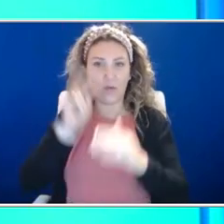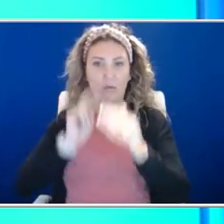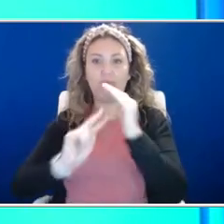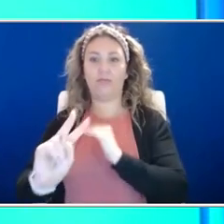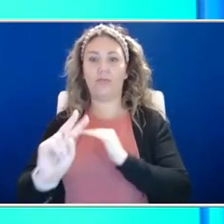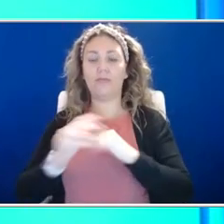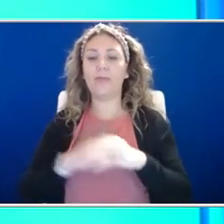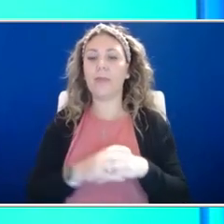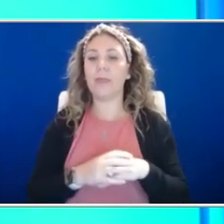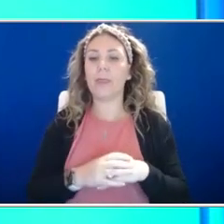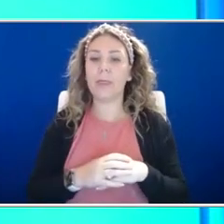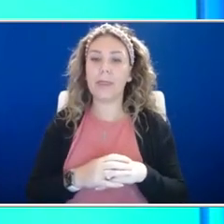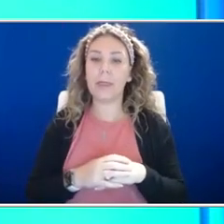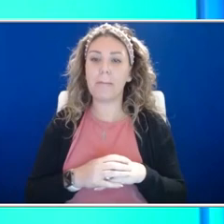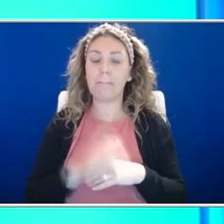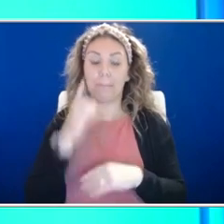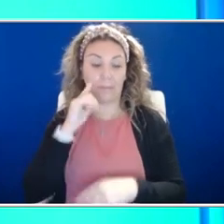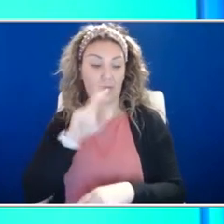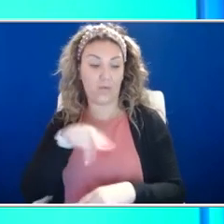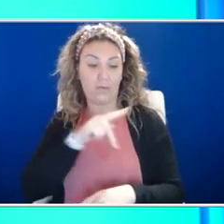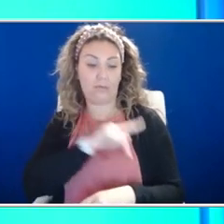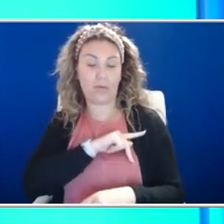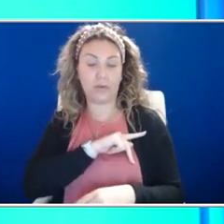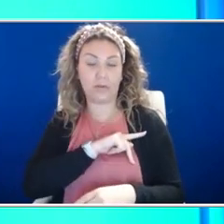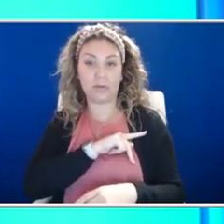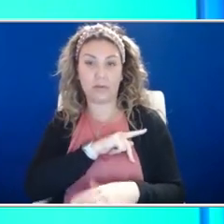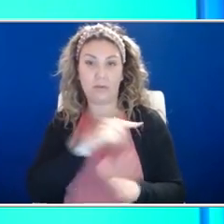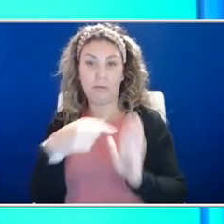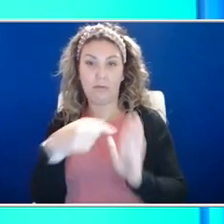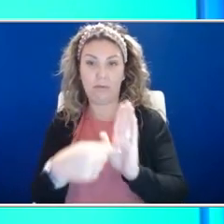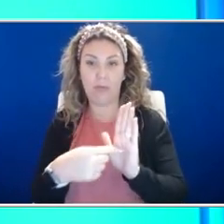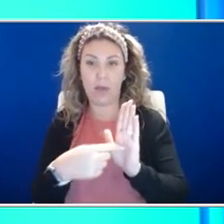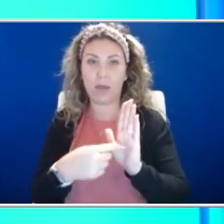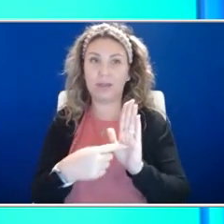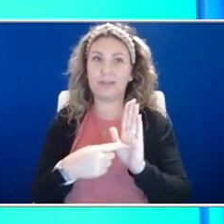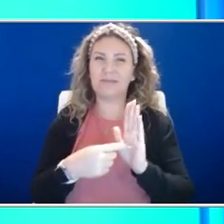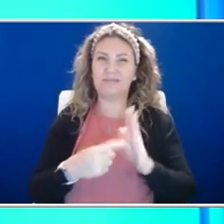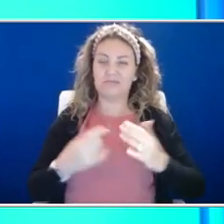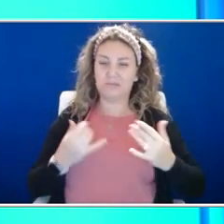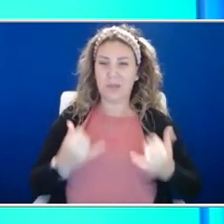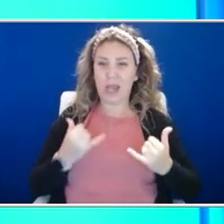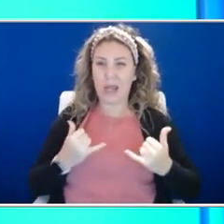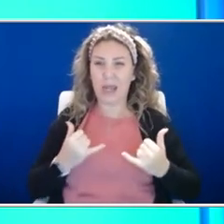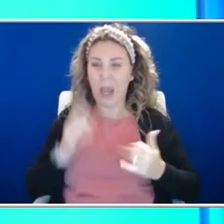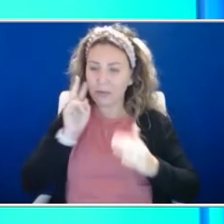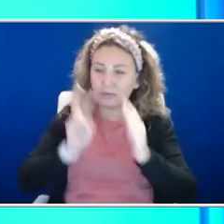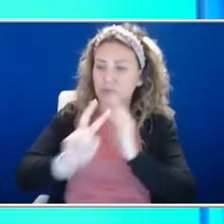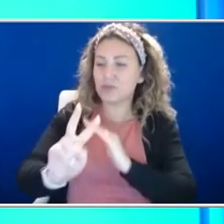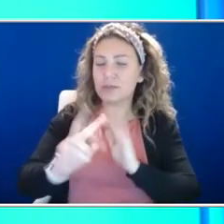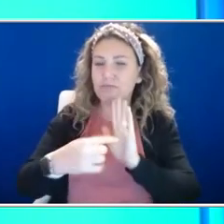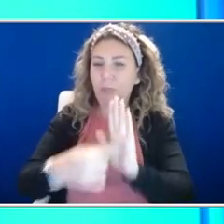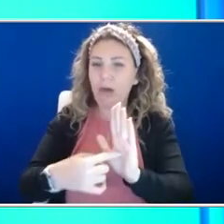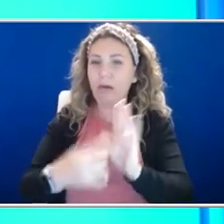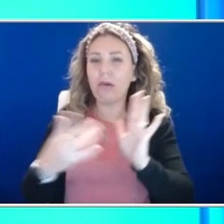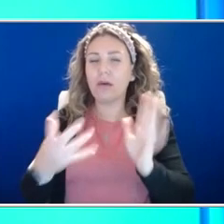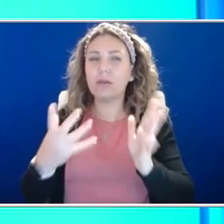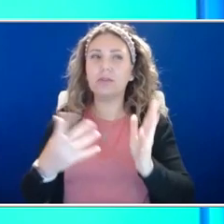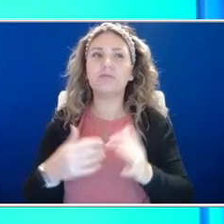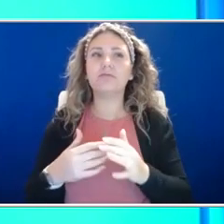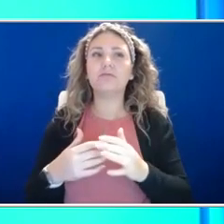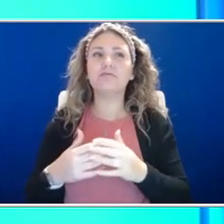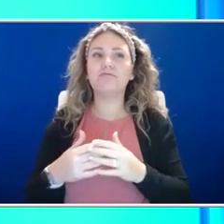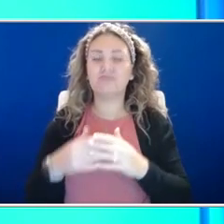for personalized modeling because, you know, the conventional way of building a prediction model is to train your